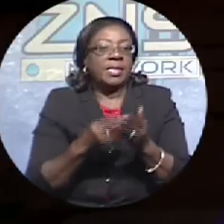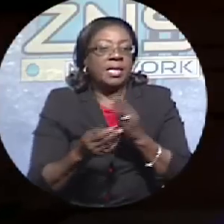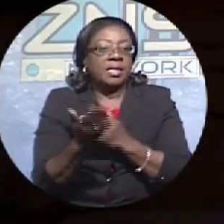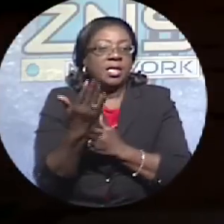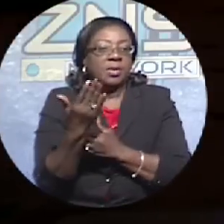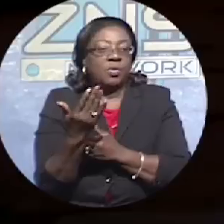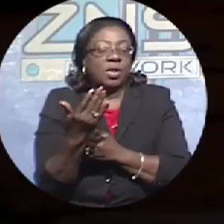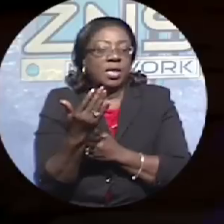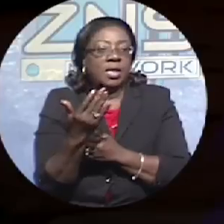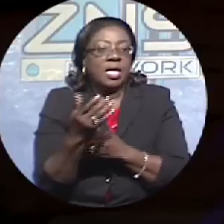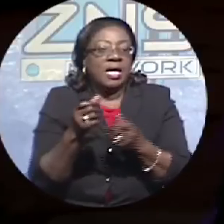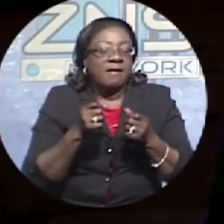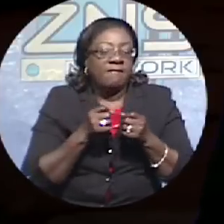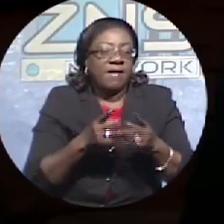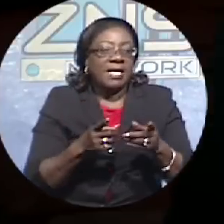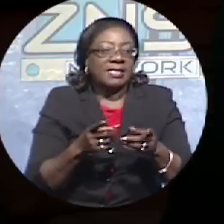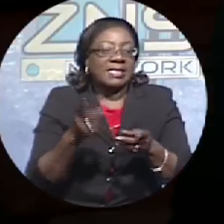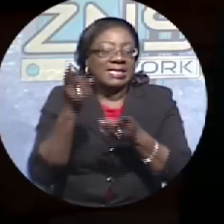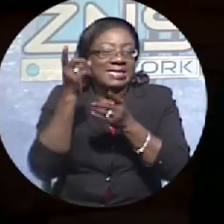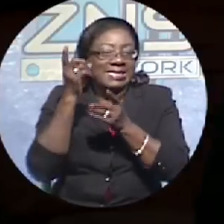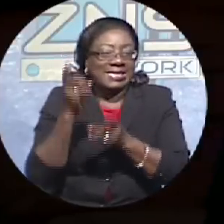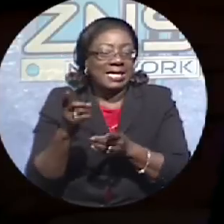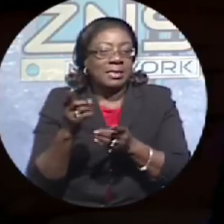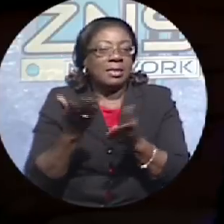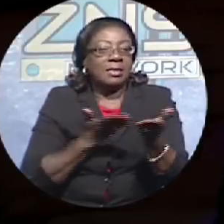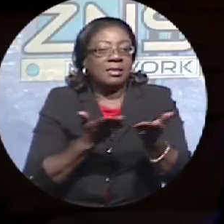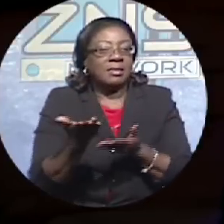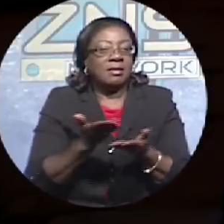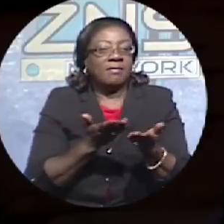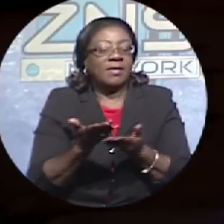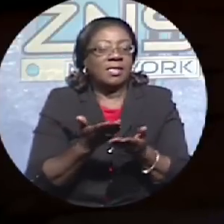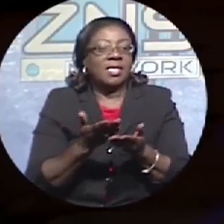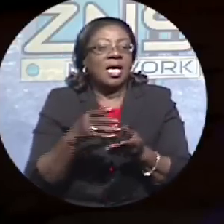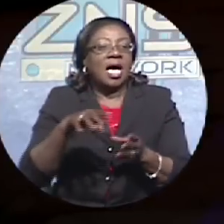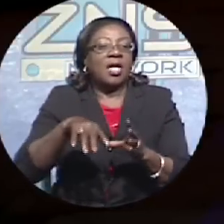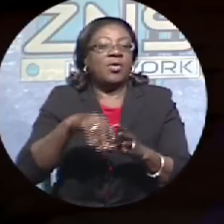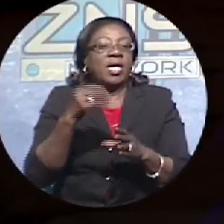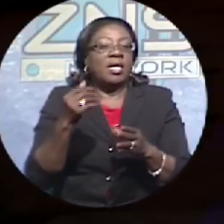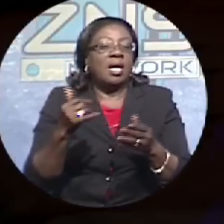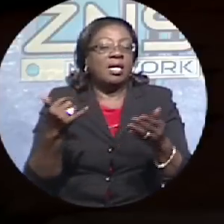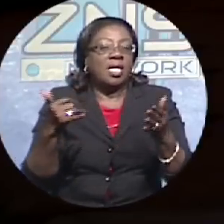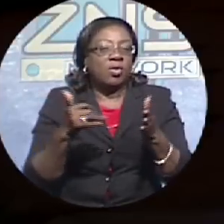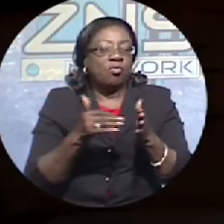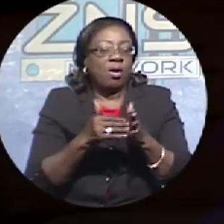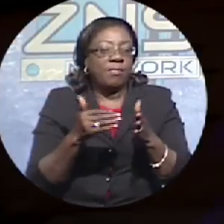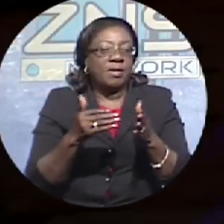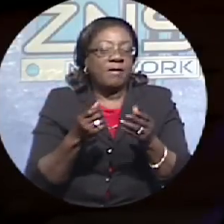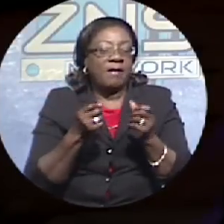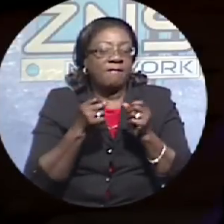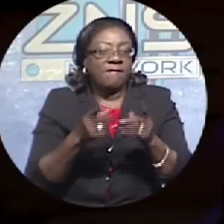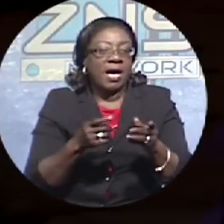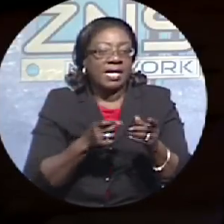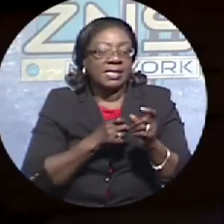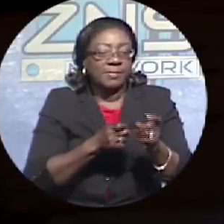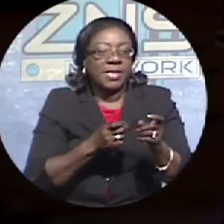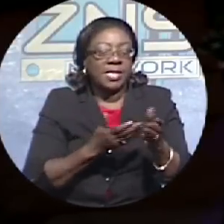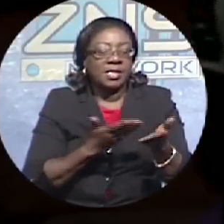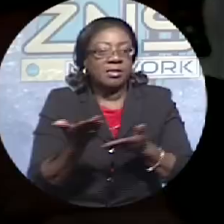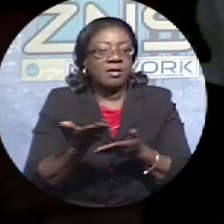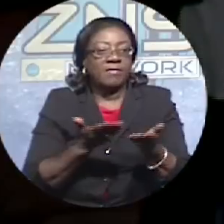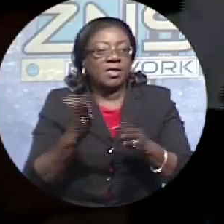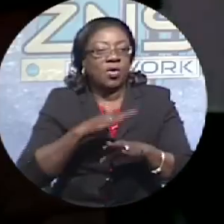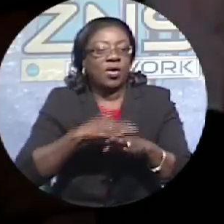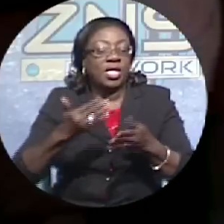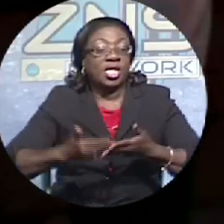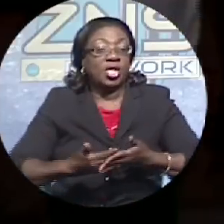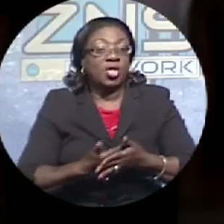been its fastest data service, then you'd get uninterrupted some pretty good and fast speeds. Well, with this technology,